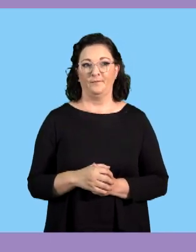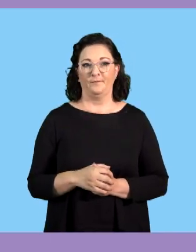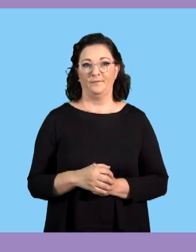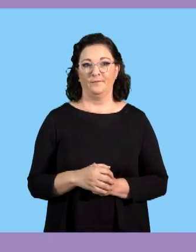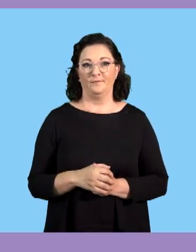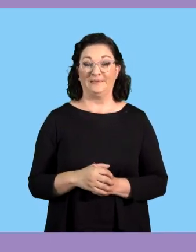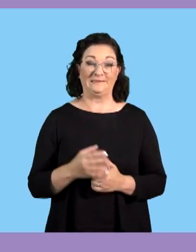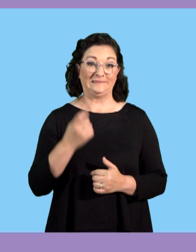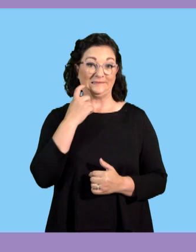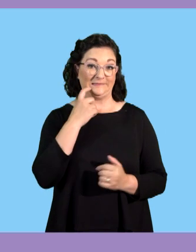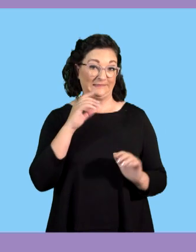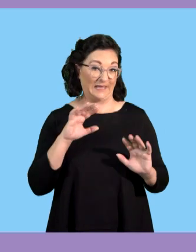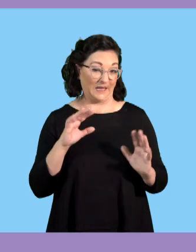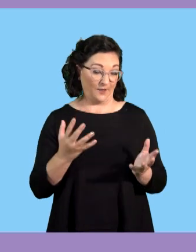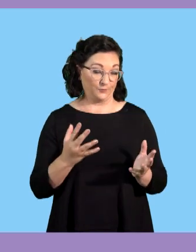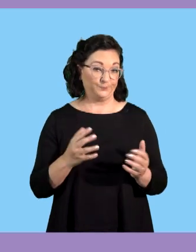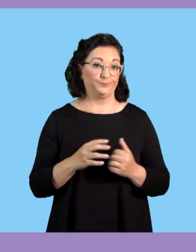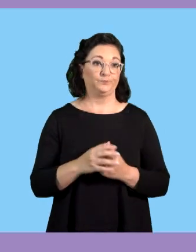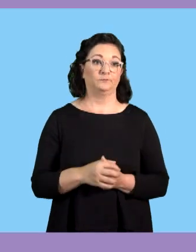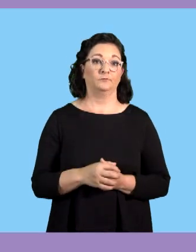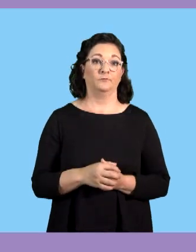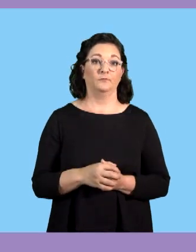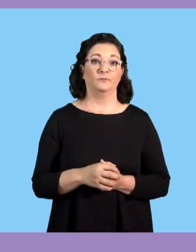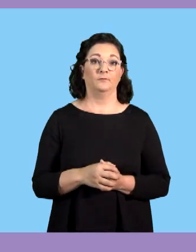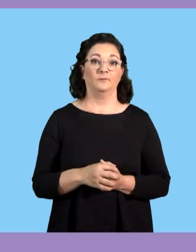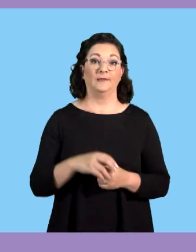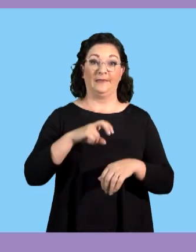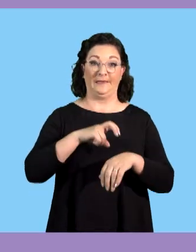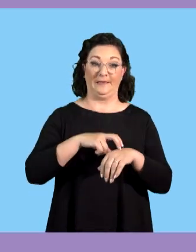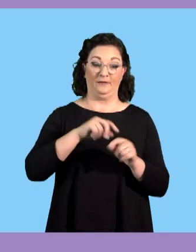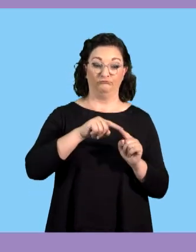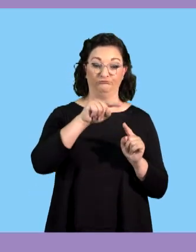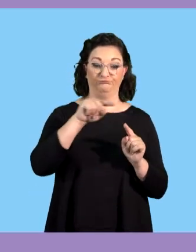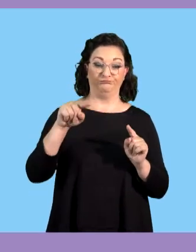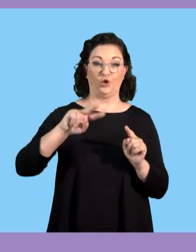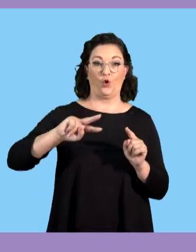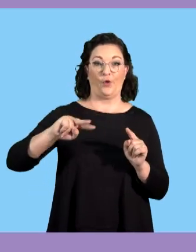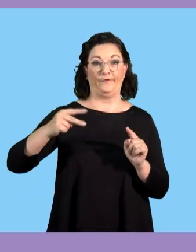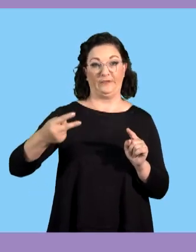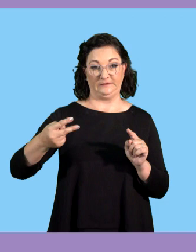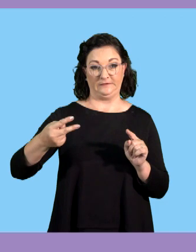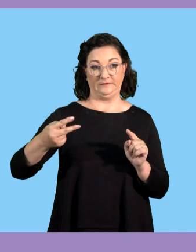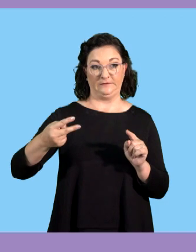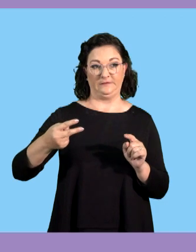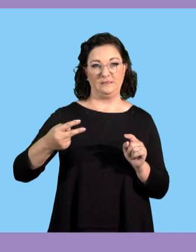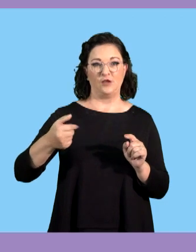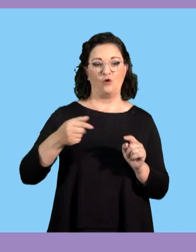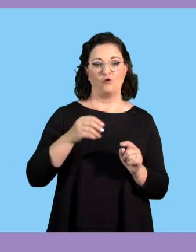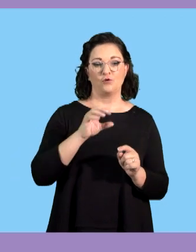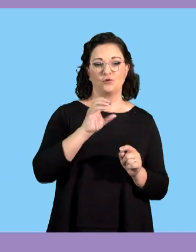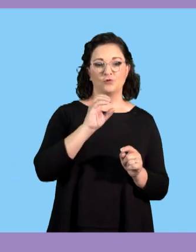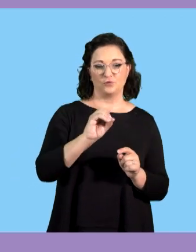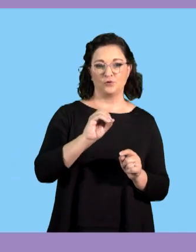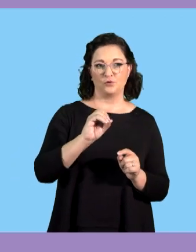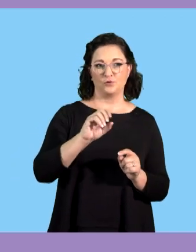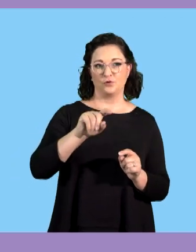0.64. Easy way out here would be to simply convert this into a common